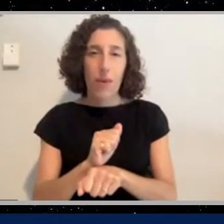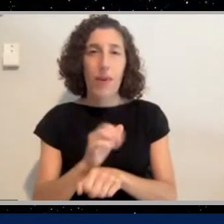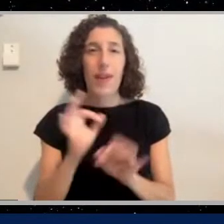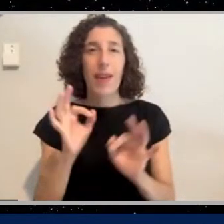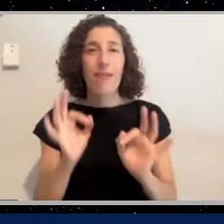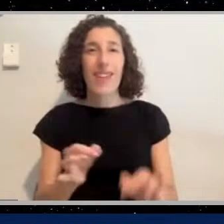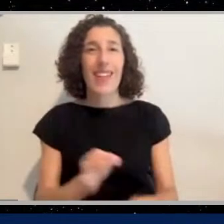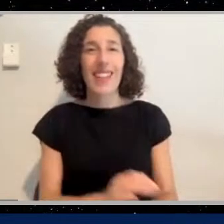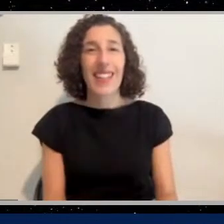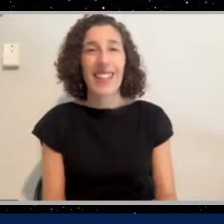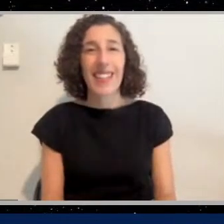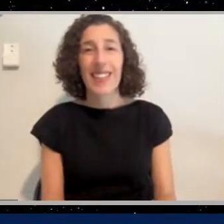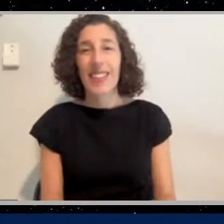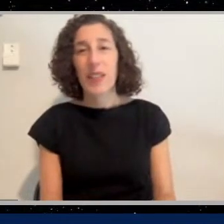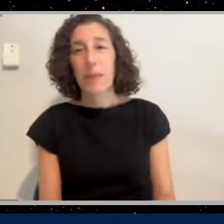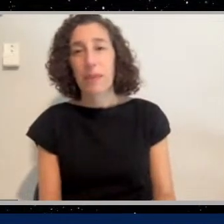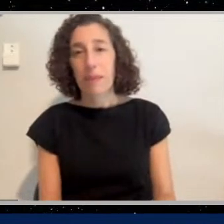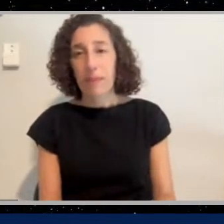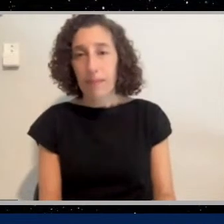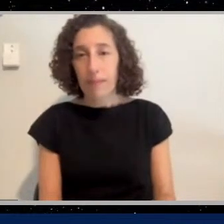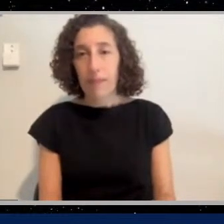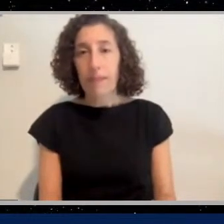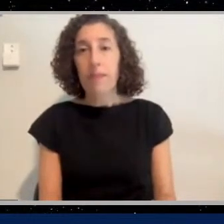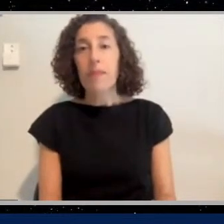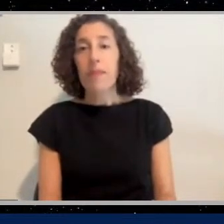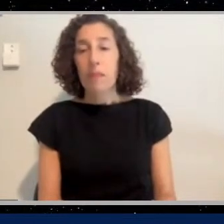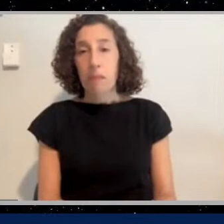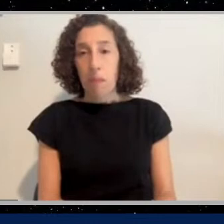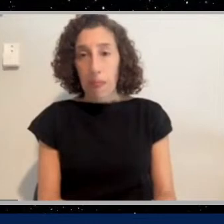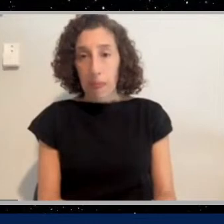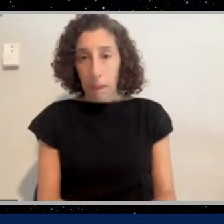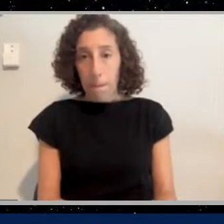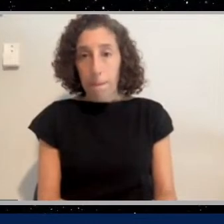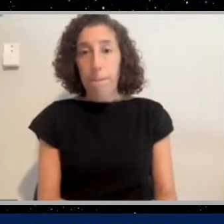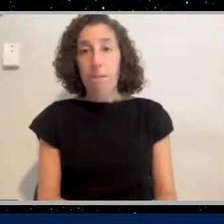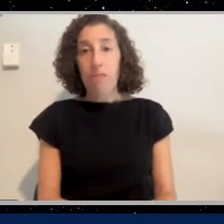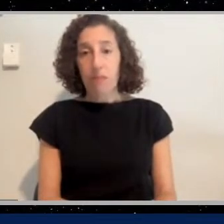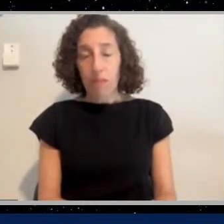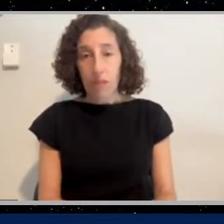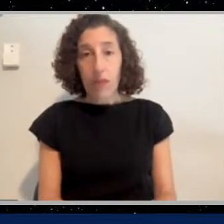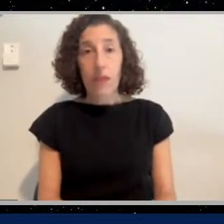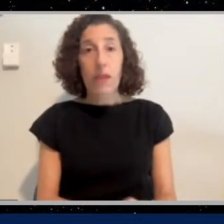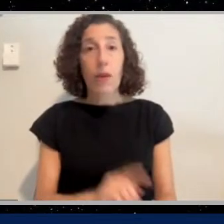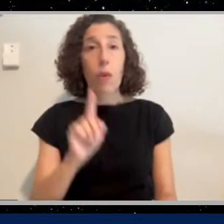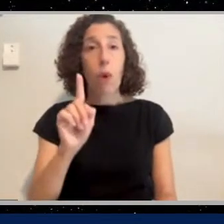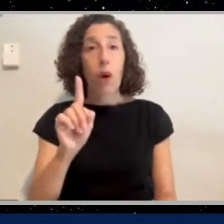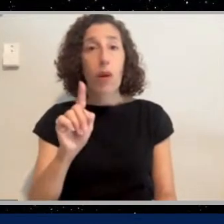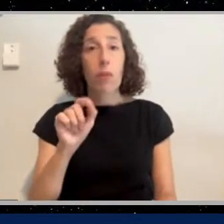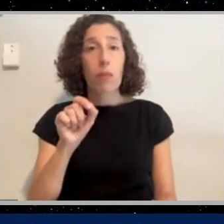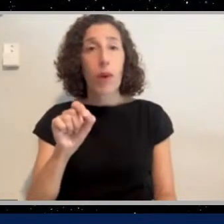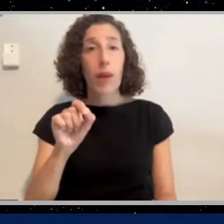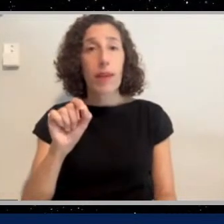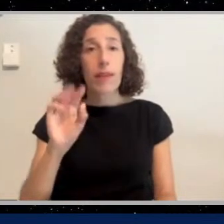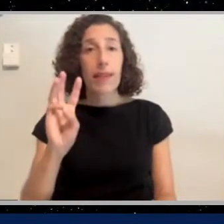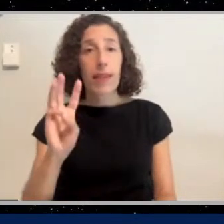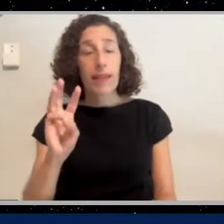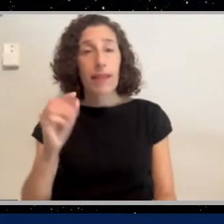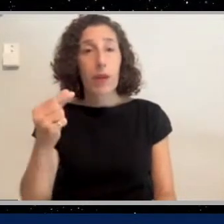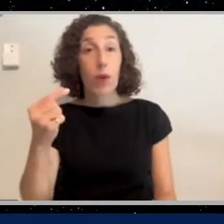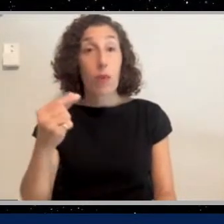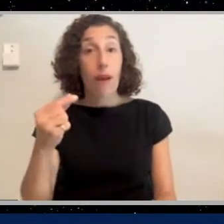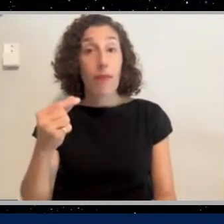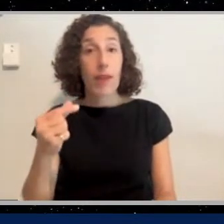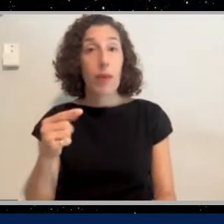So besides the discovery of the 1/6 gravity where you could actually stand, what were some of the other things that you yourself were